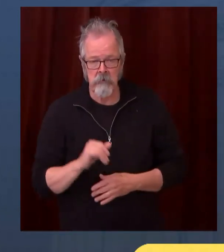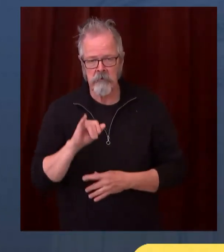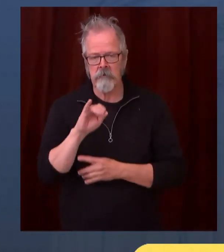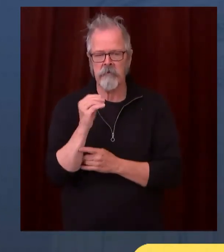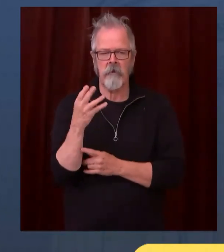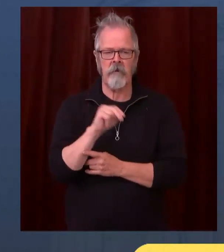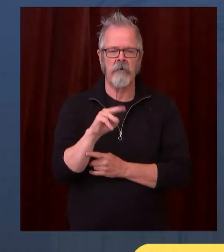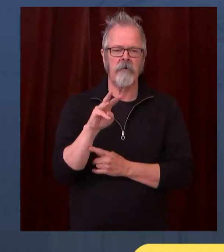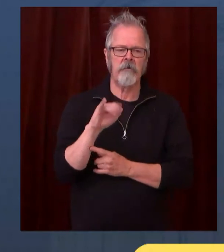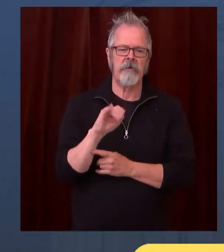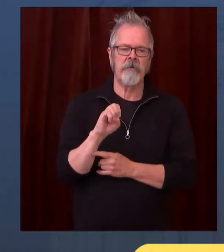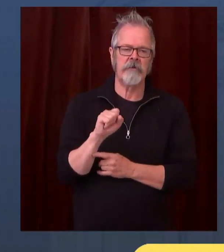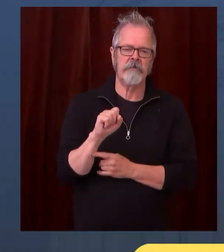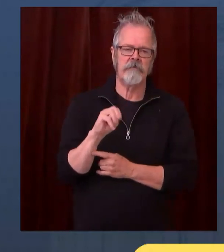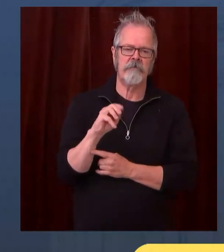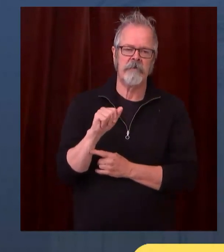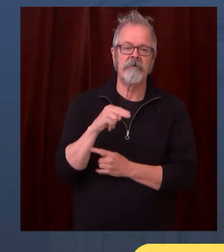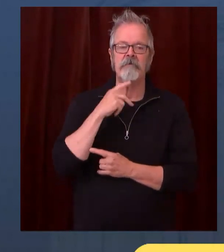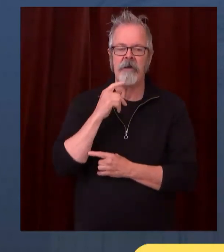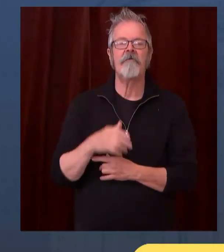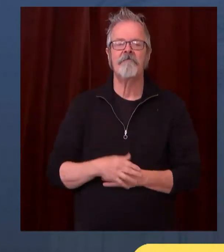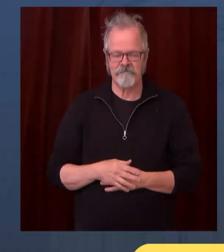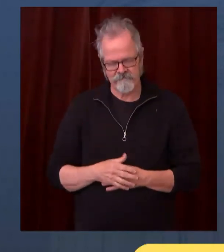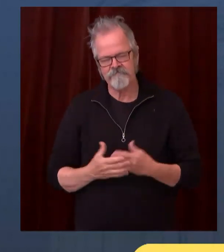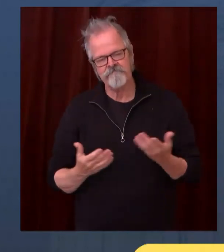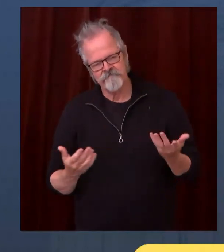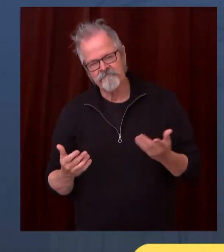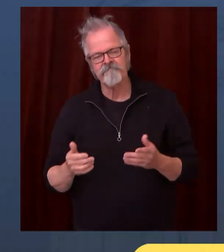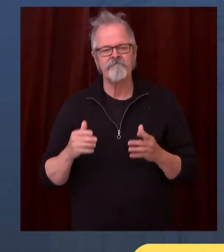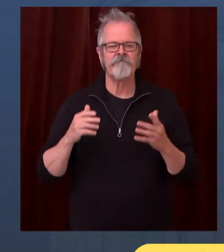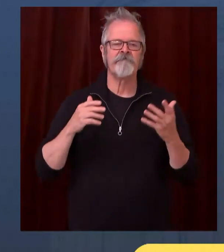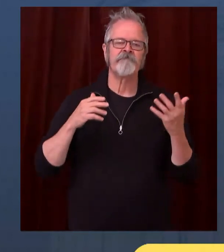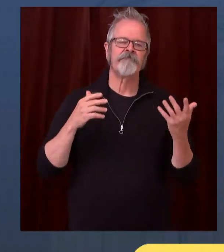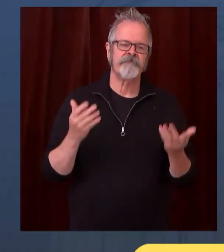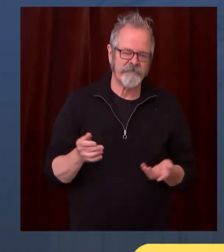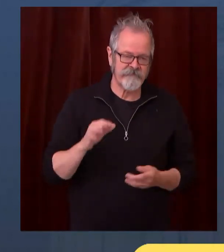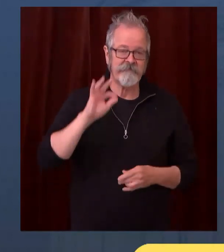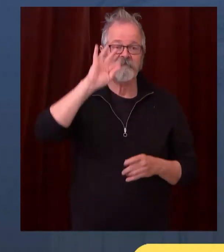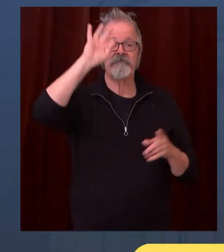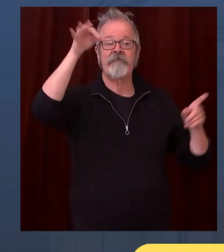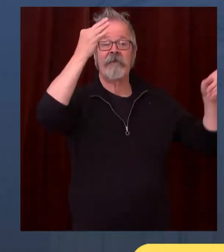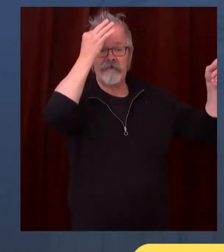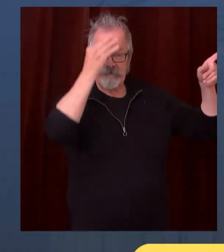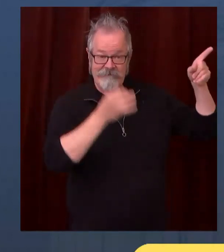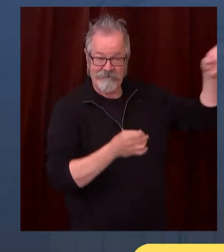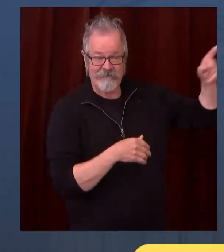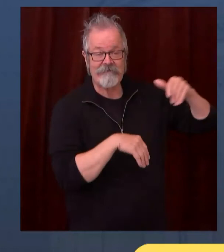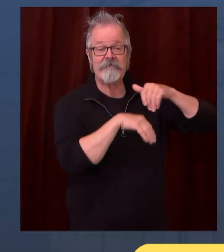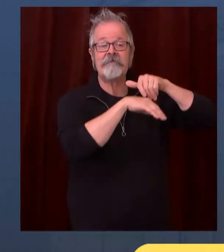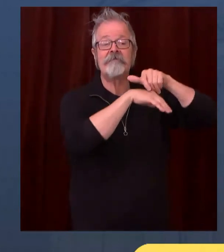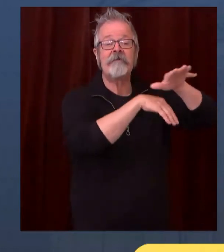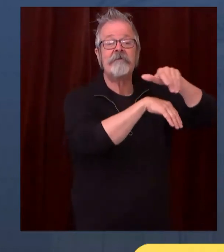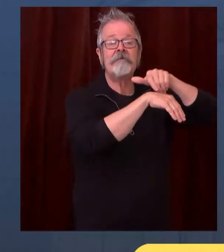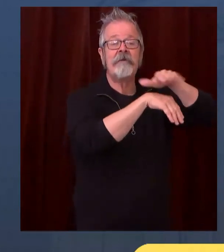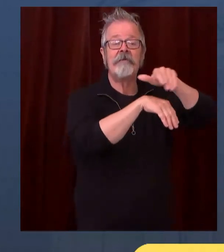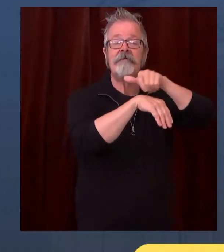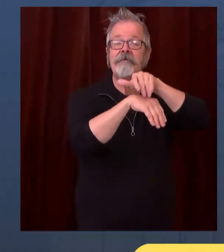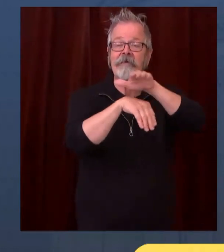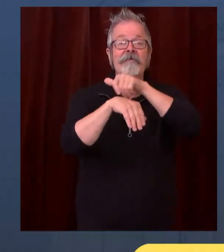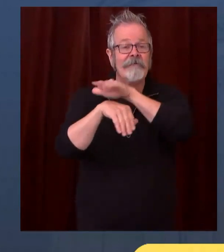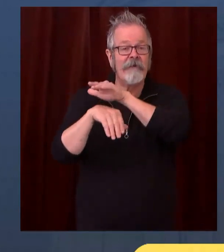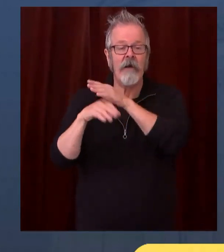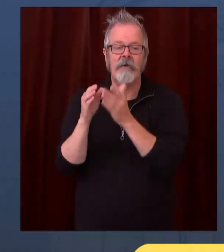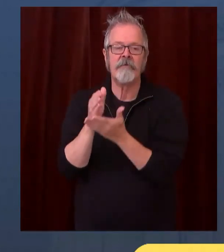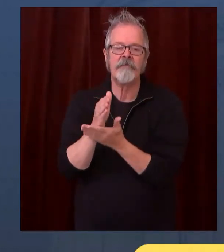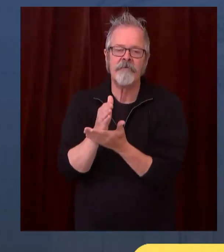these antigen testing equipment to some facilities, and they're prioritizing where they send